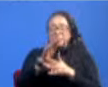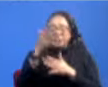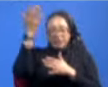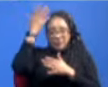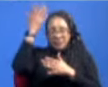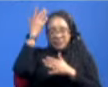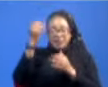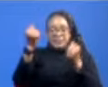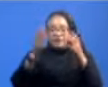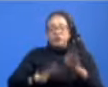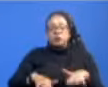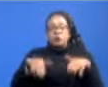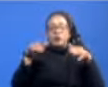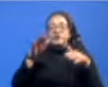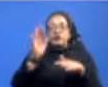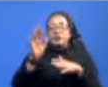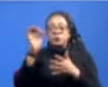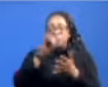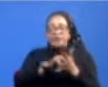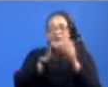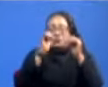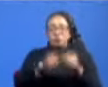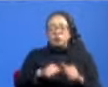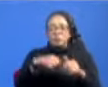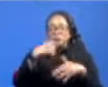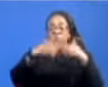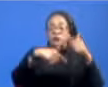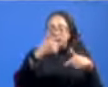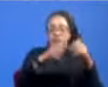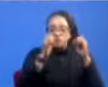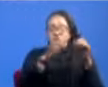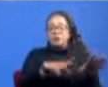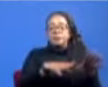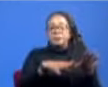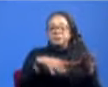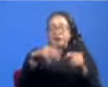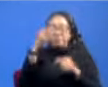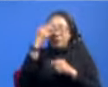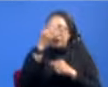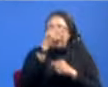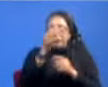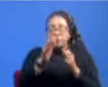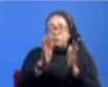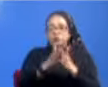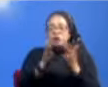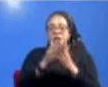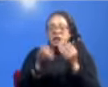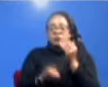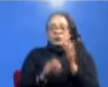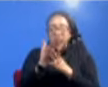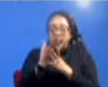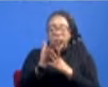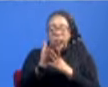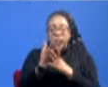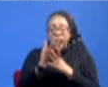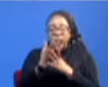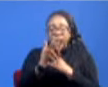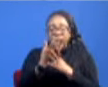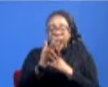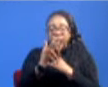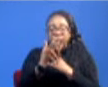wait for him so that he could proceed and drop him at Martha Karua's book launch. It was in